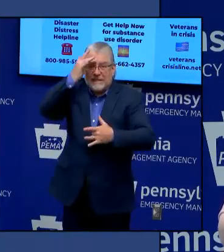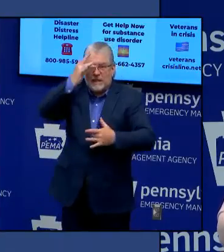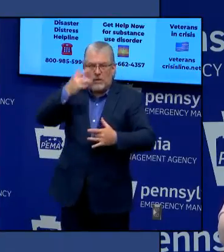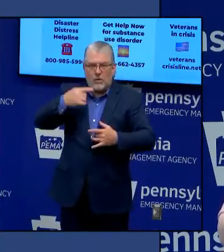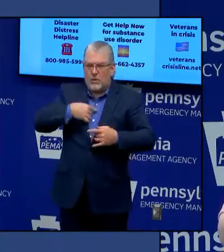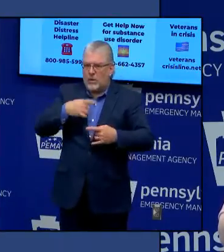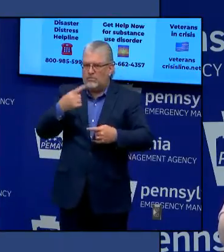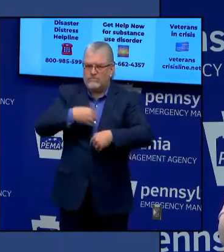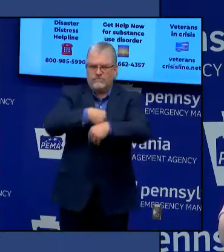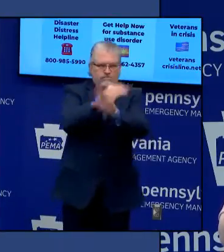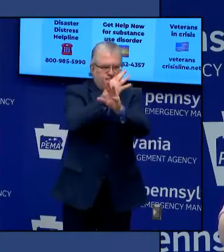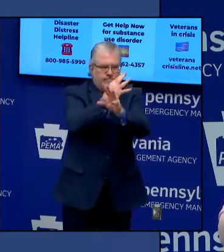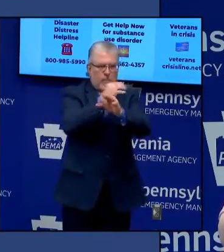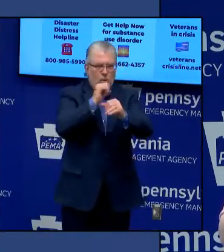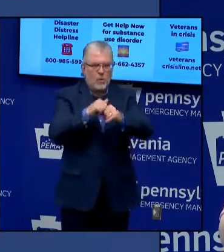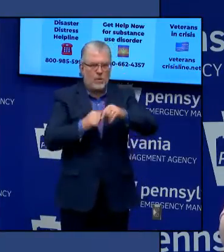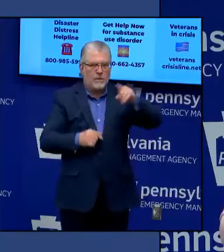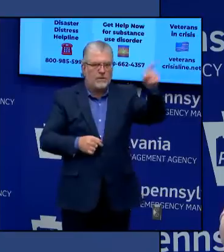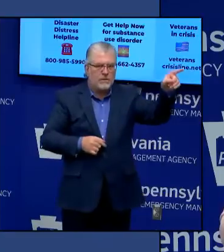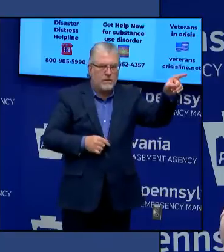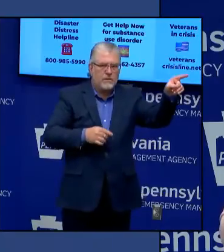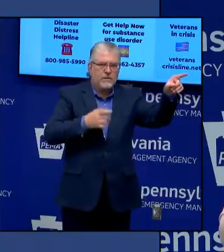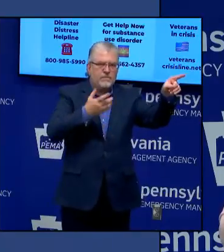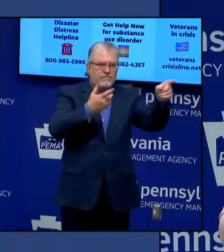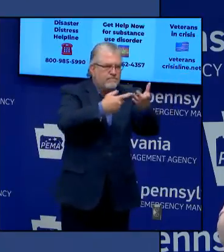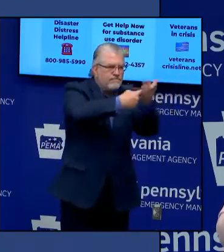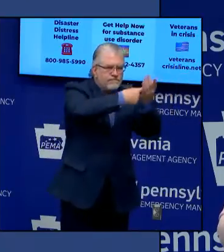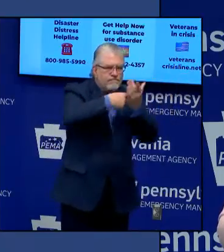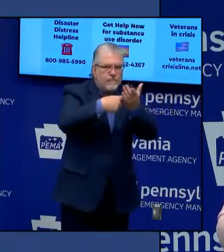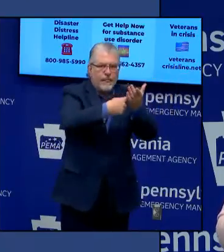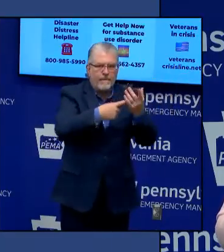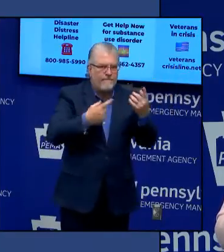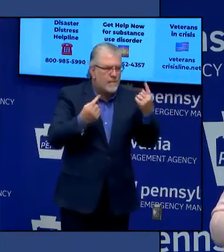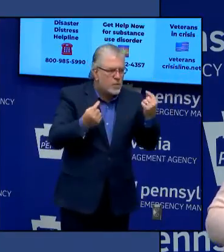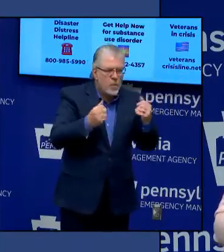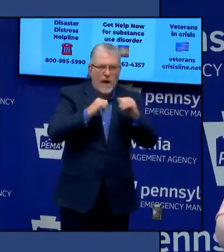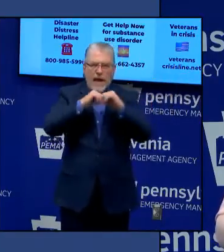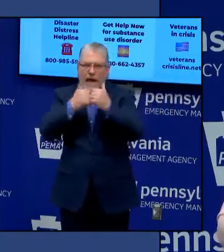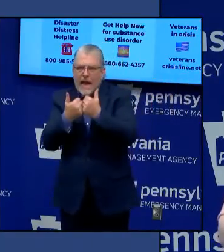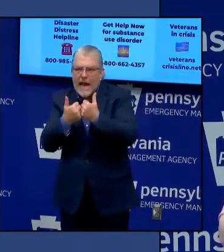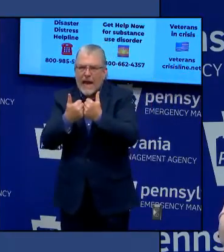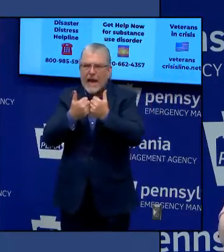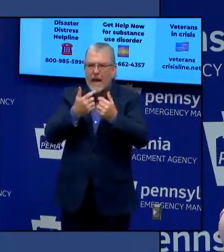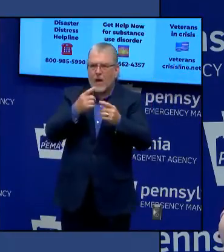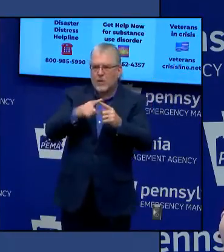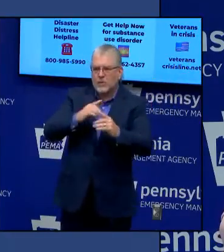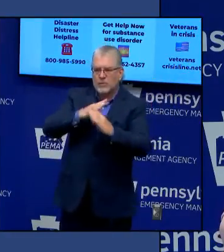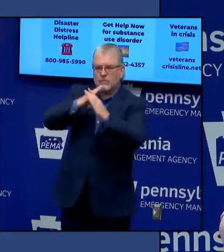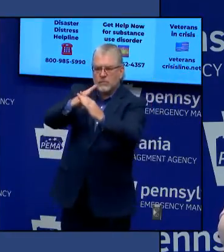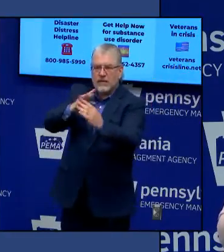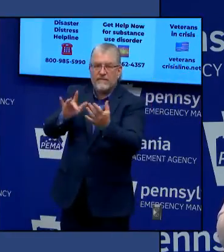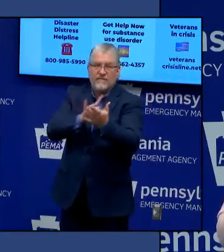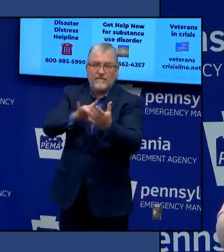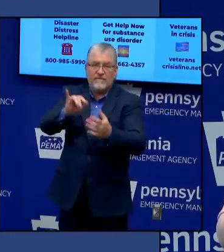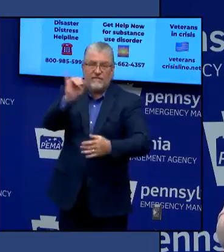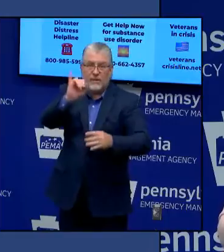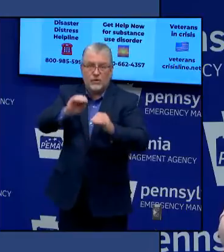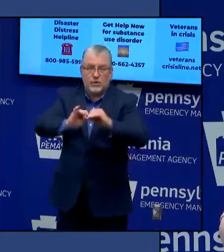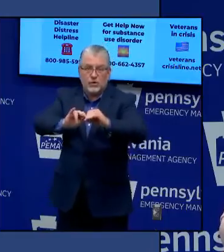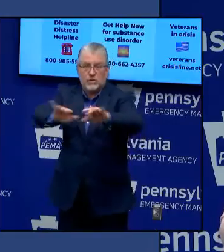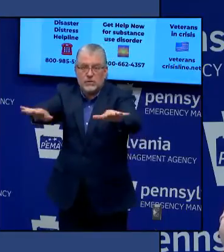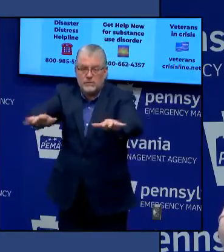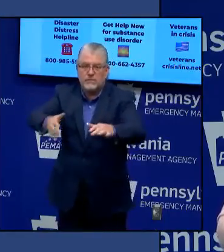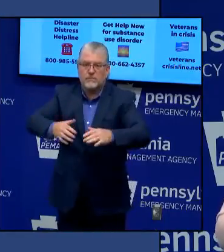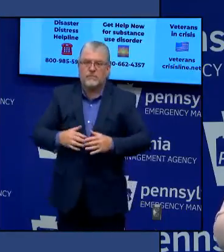had teaching in terms of how to use personal protective equipment. We have pushed out PPE, personal